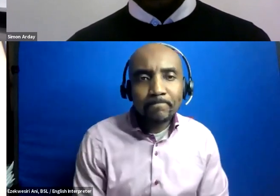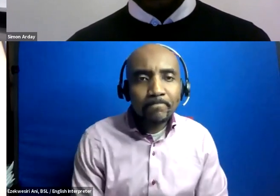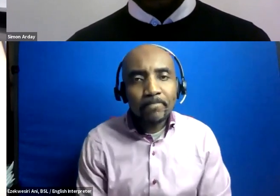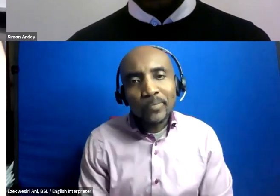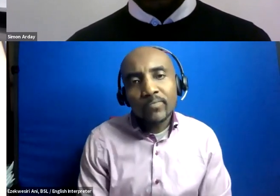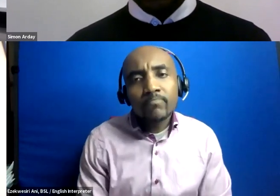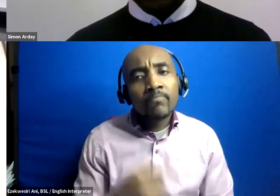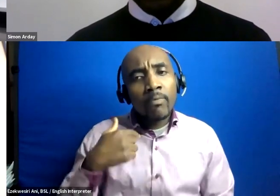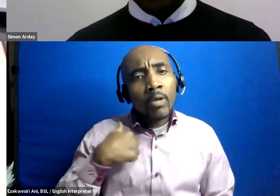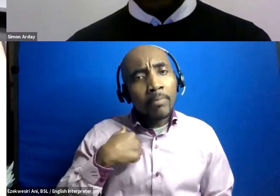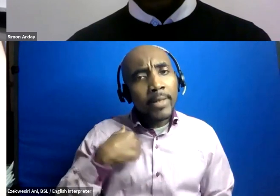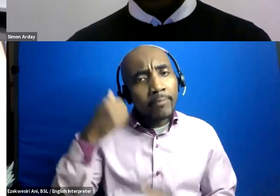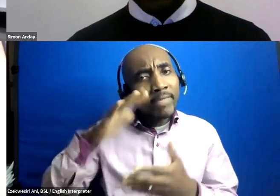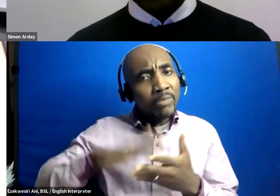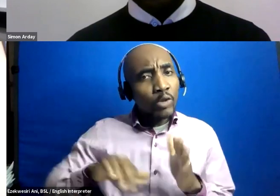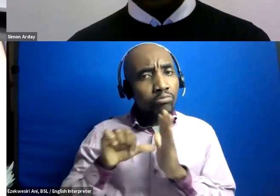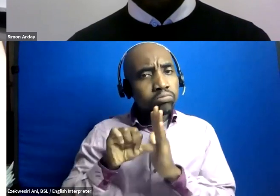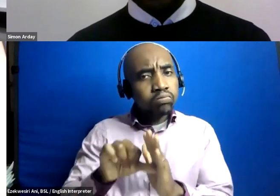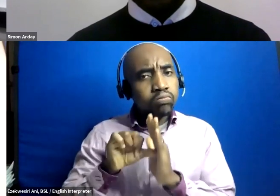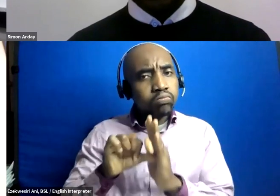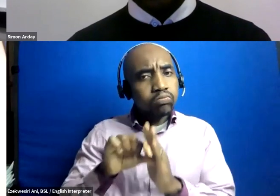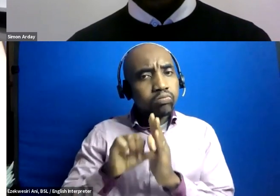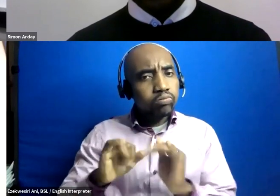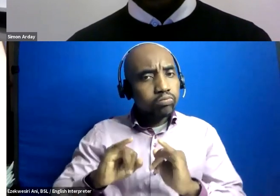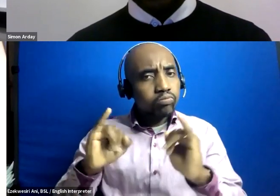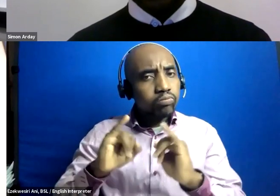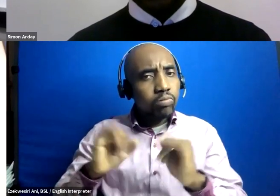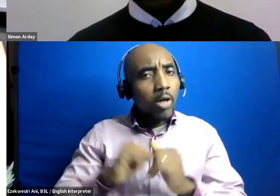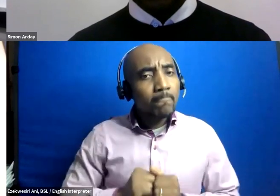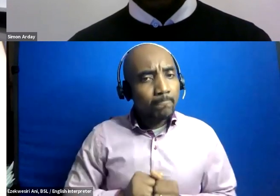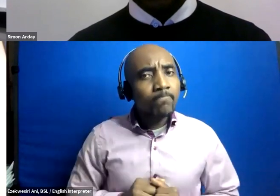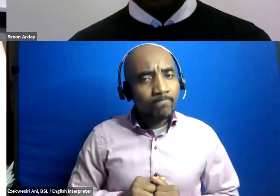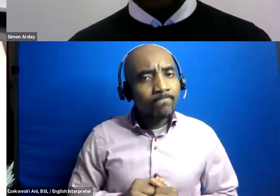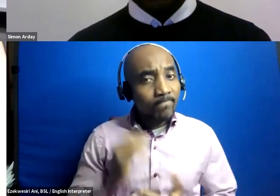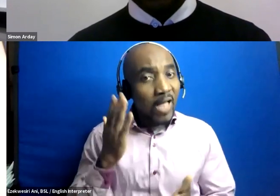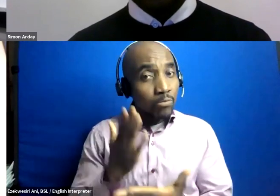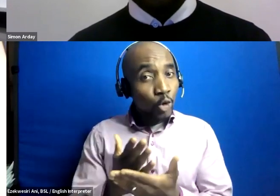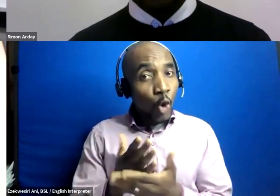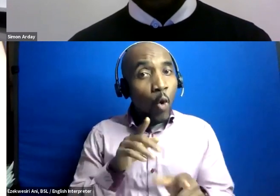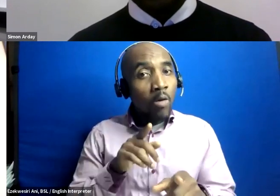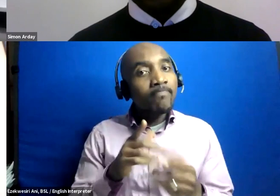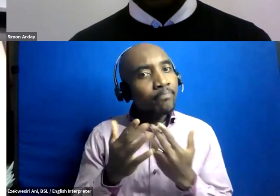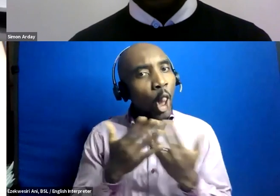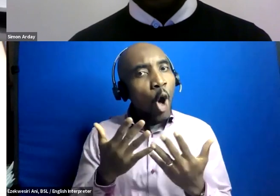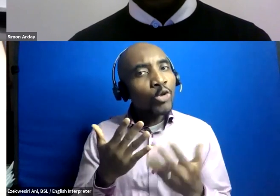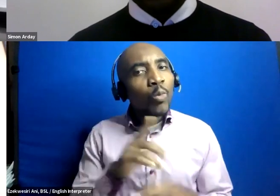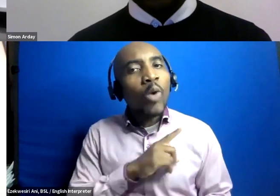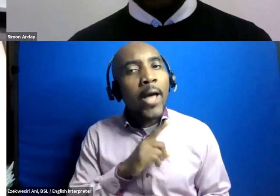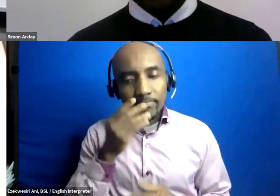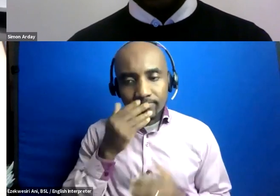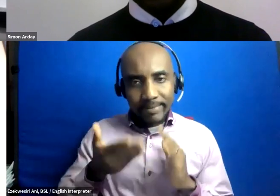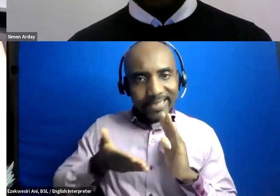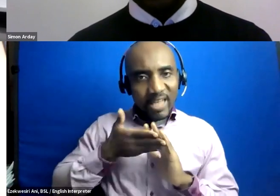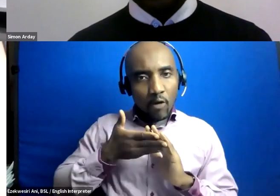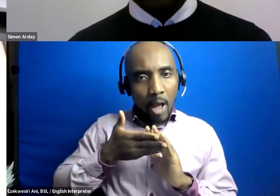I experienced a lot of difficulty, and I'm sure that a lot of it was down to stereotype and profiling